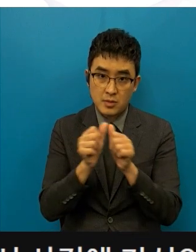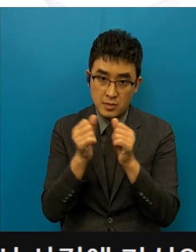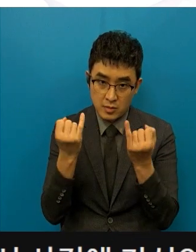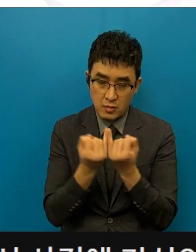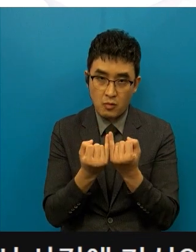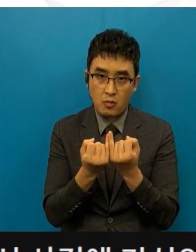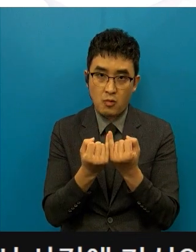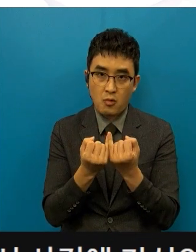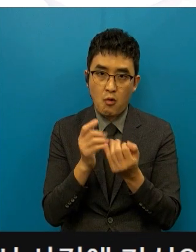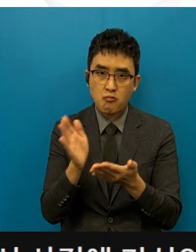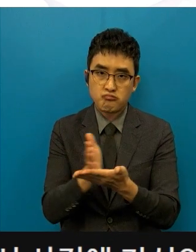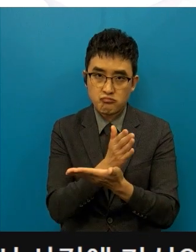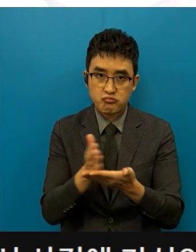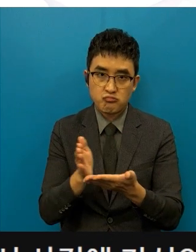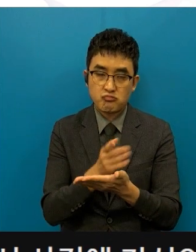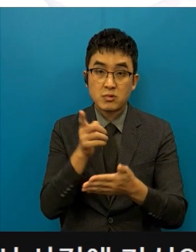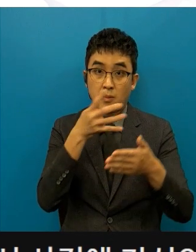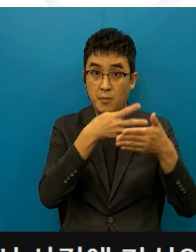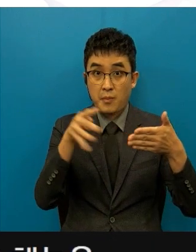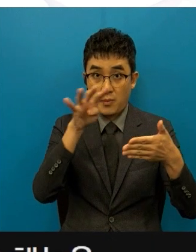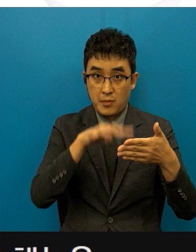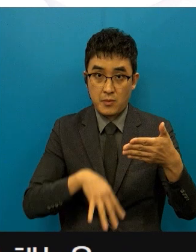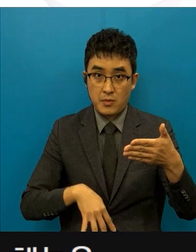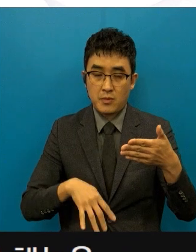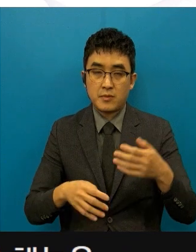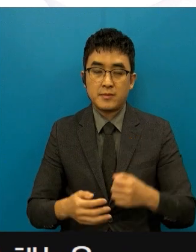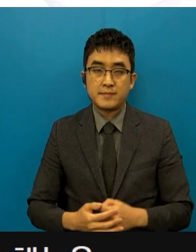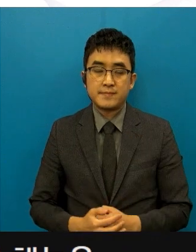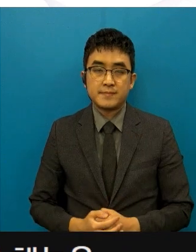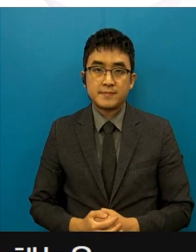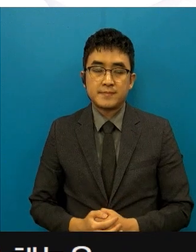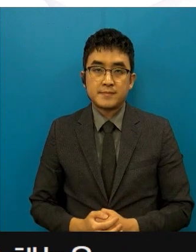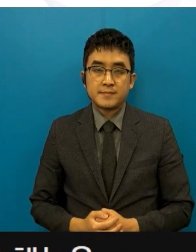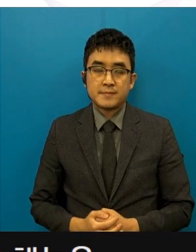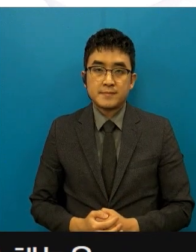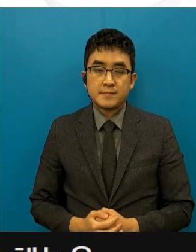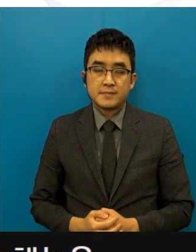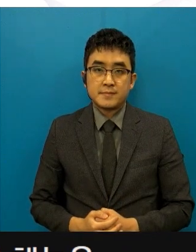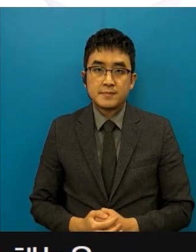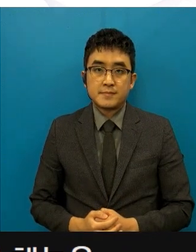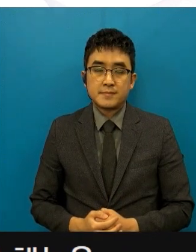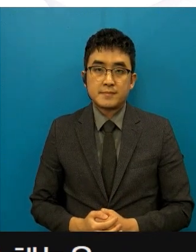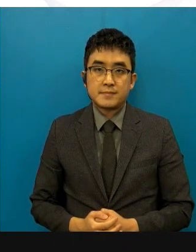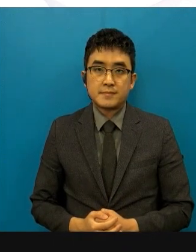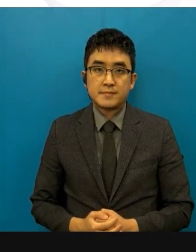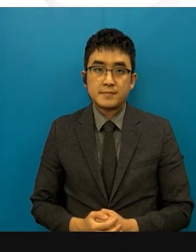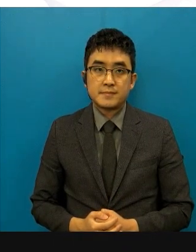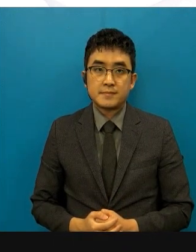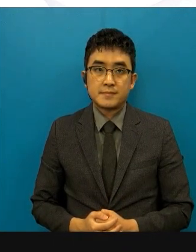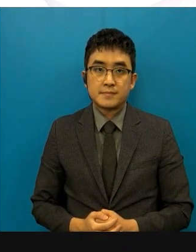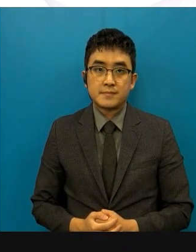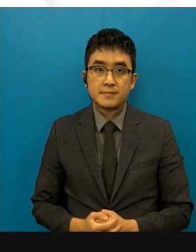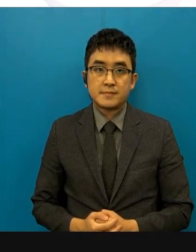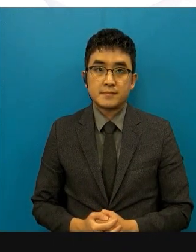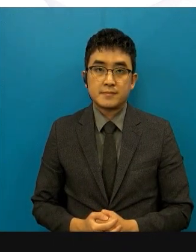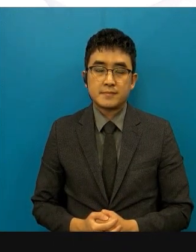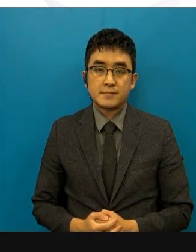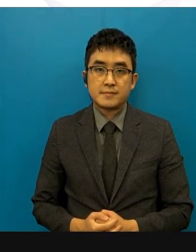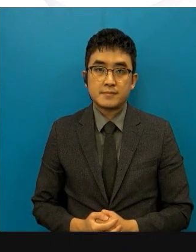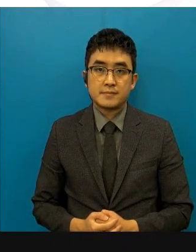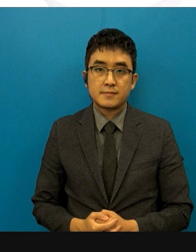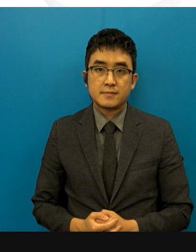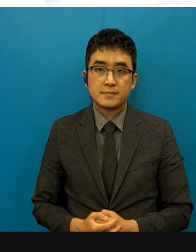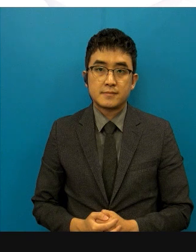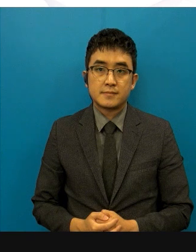Yes. In 2013, the number of persons aged 65